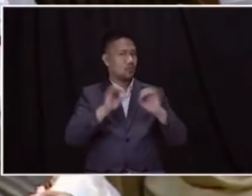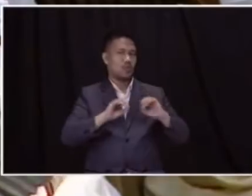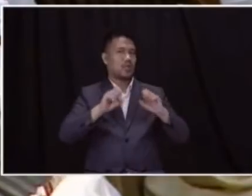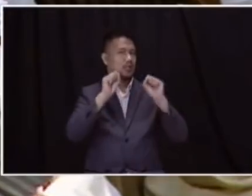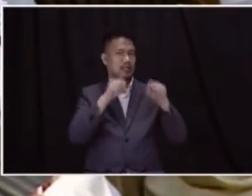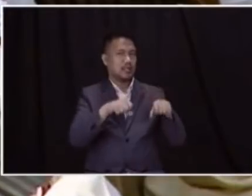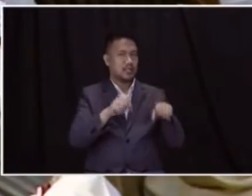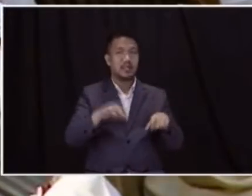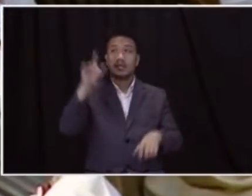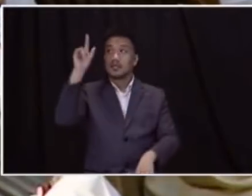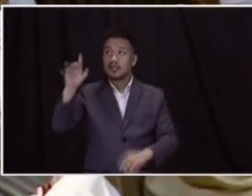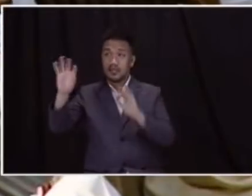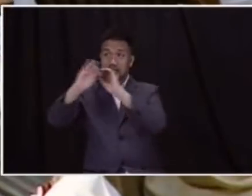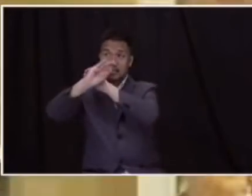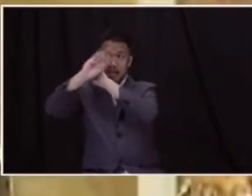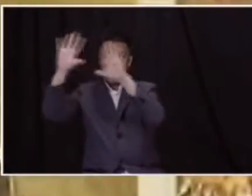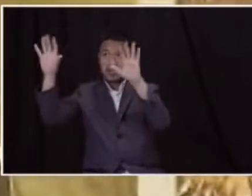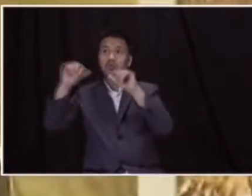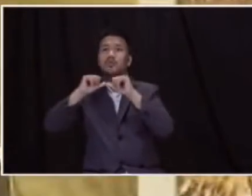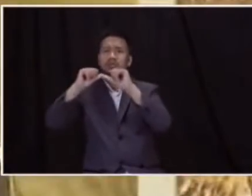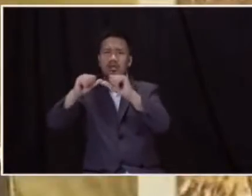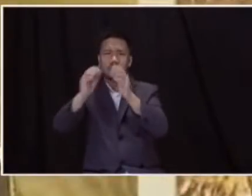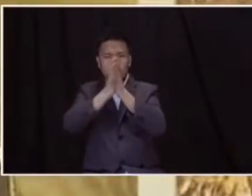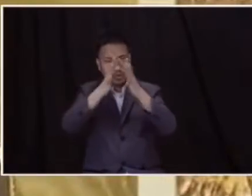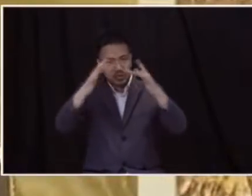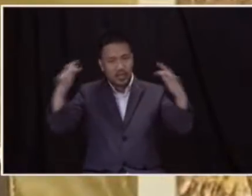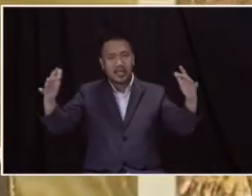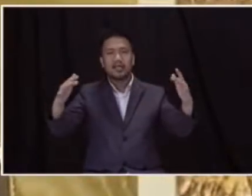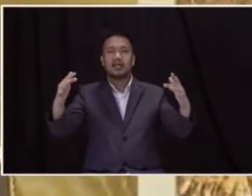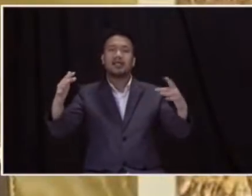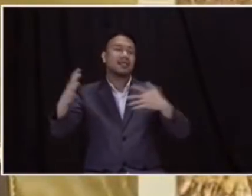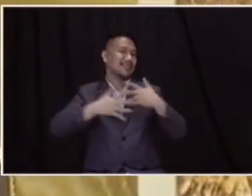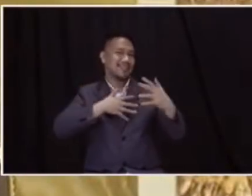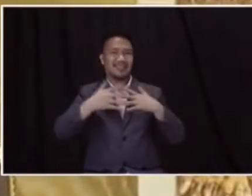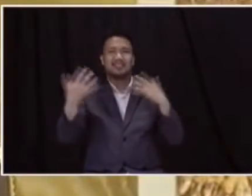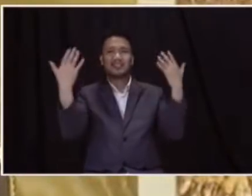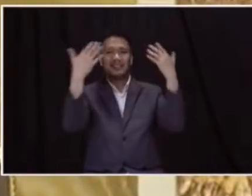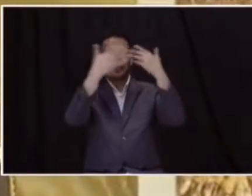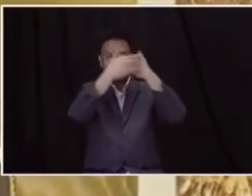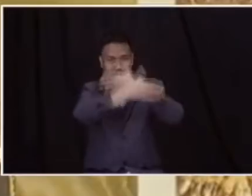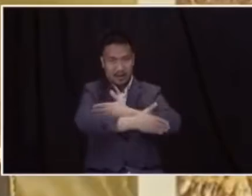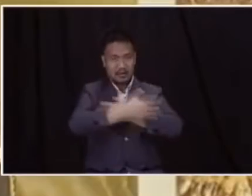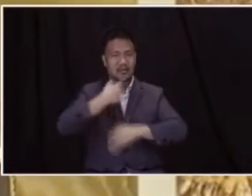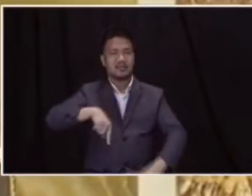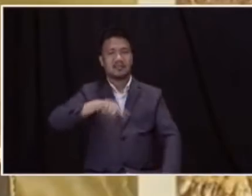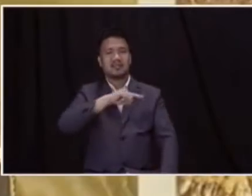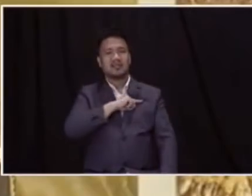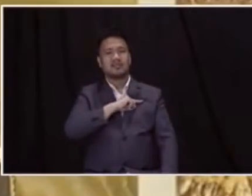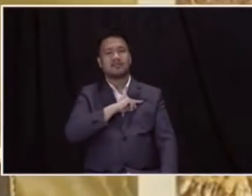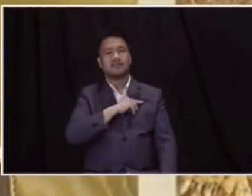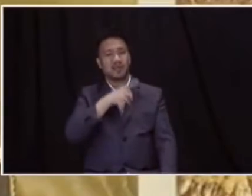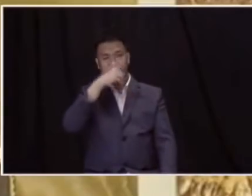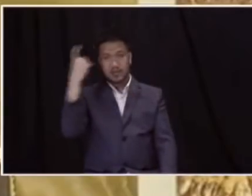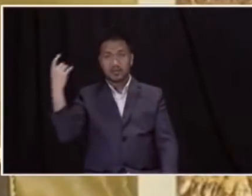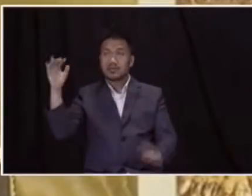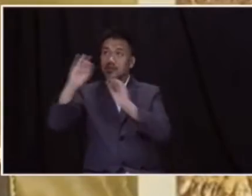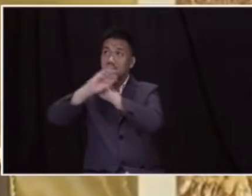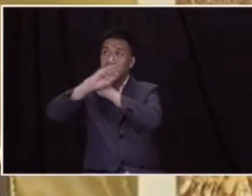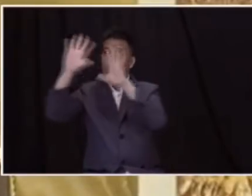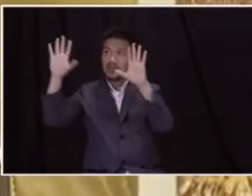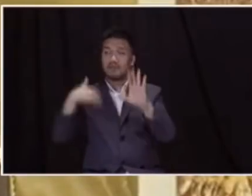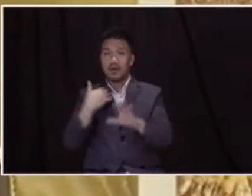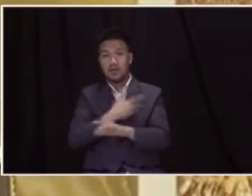God's light shines on us in the midst of darkness. For the light of our